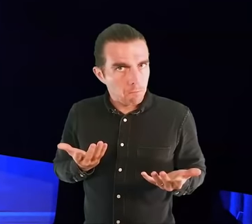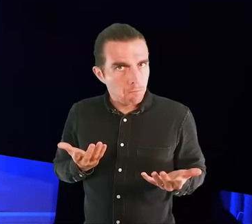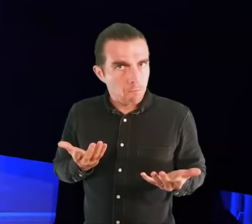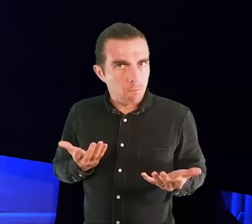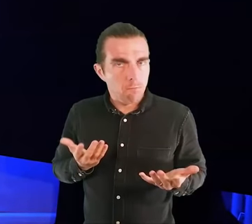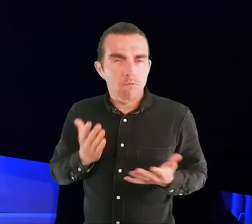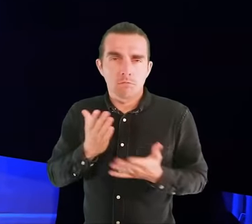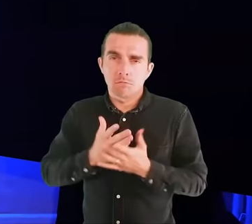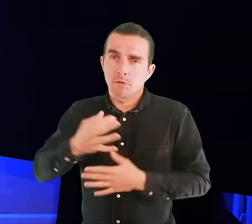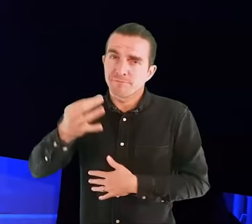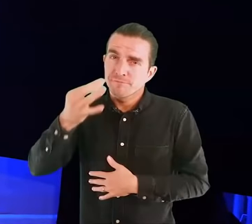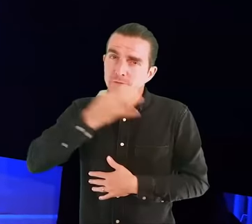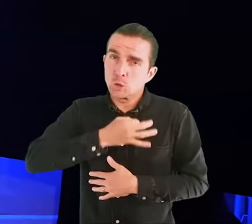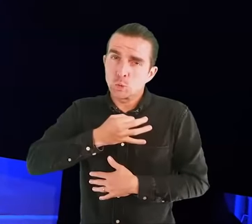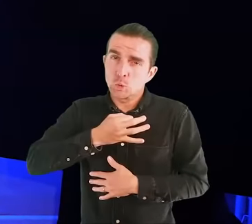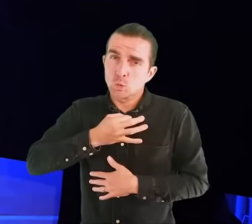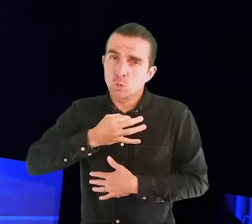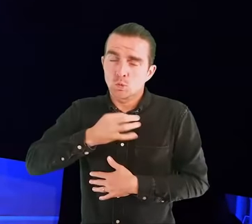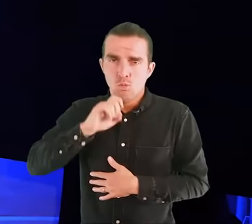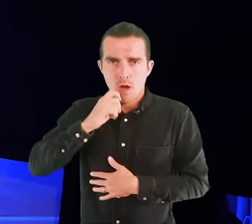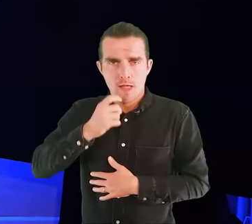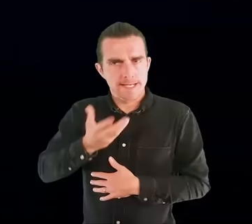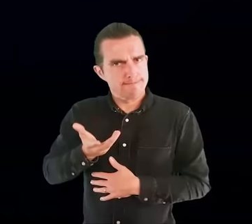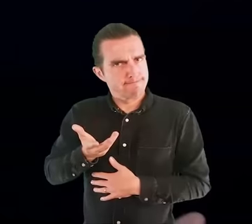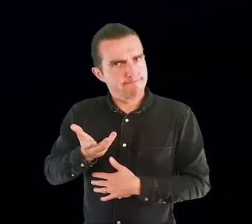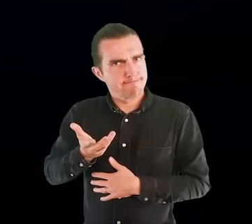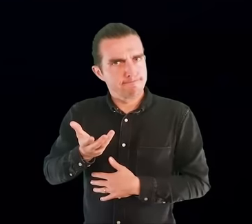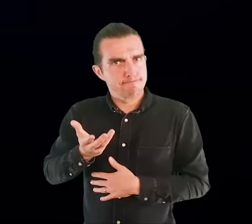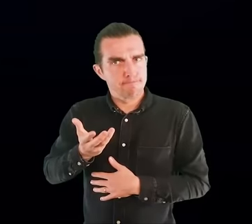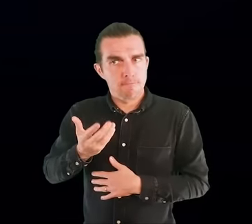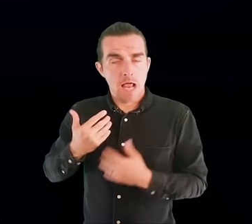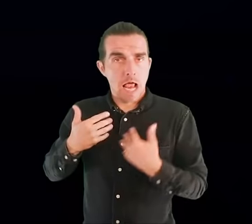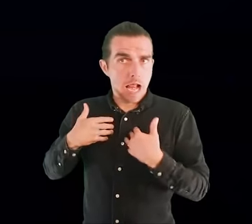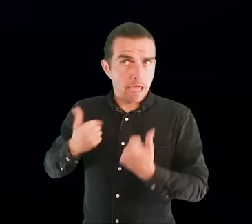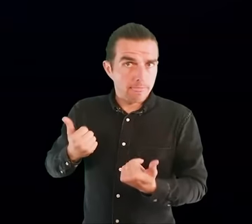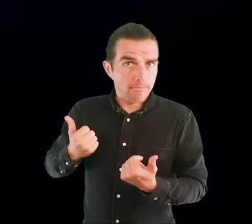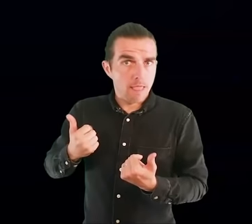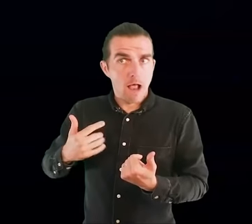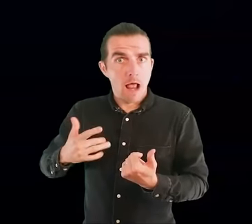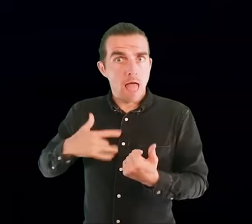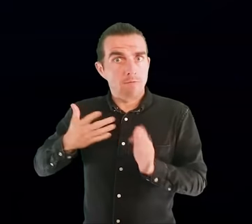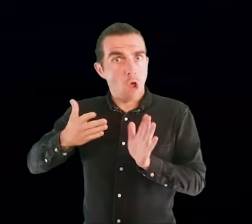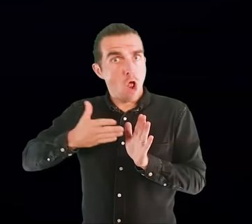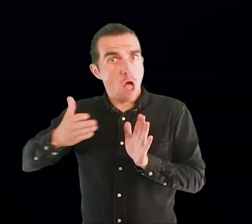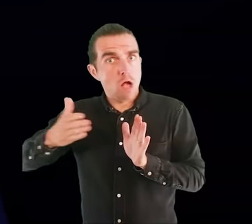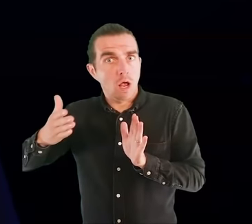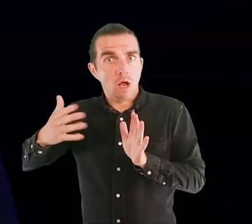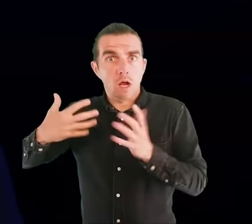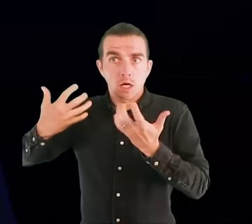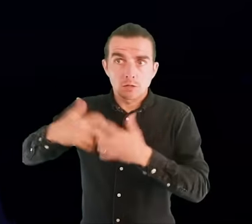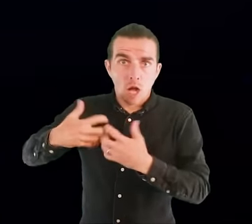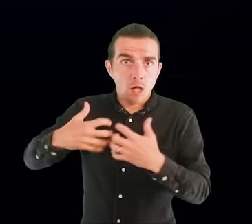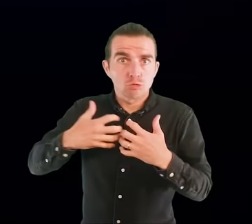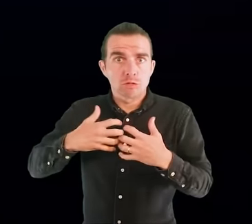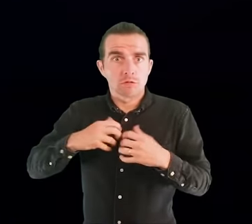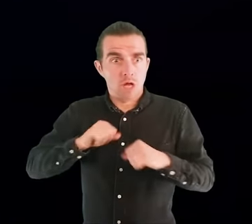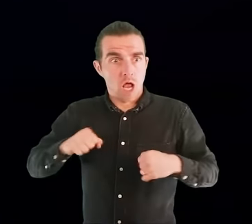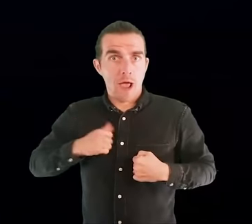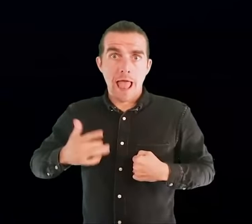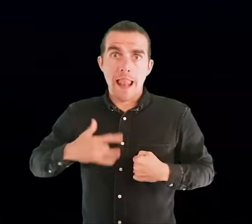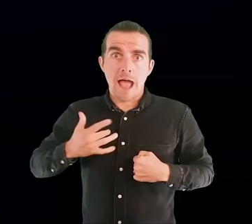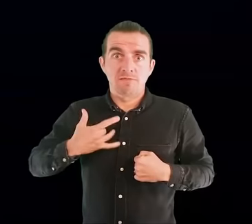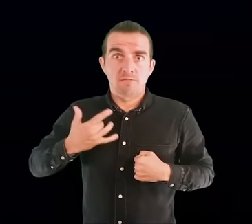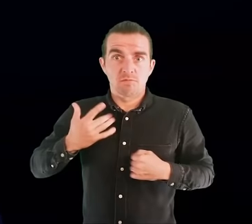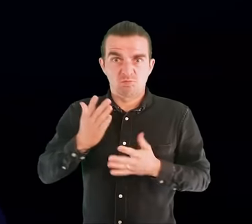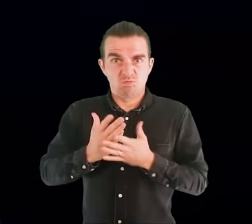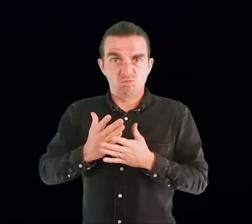increasing decade by decade. And after many years of research and investments into the longevity field, I